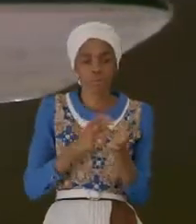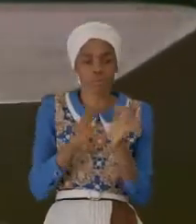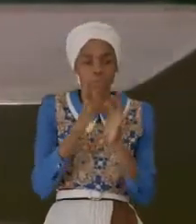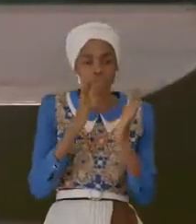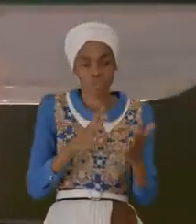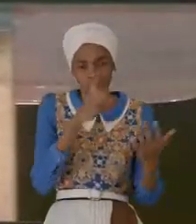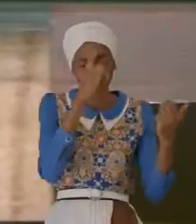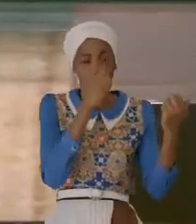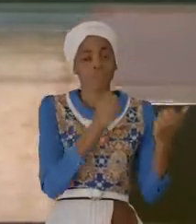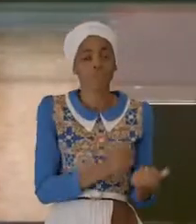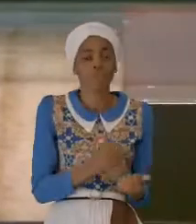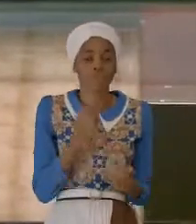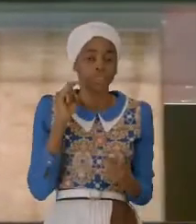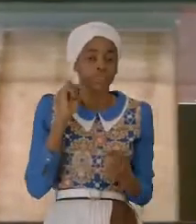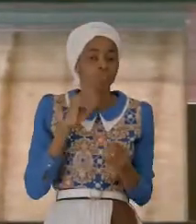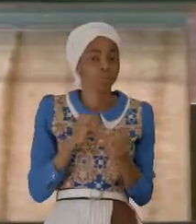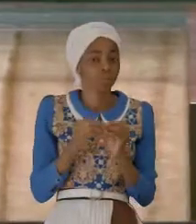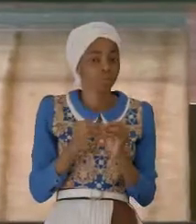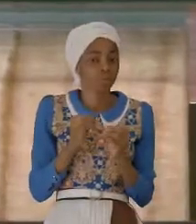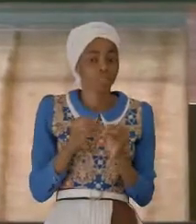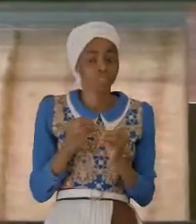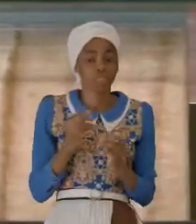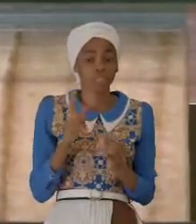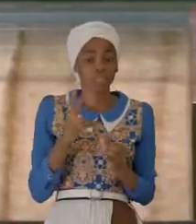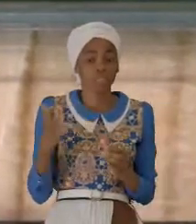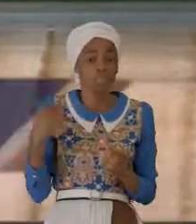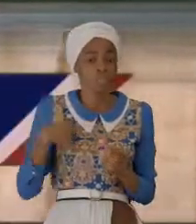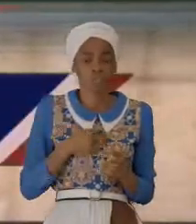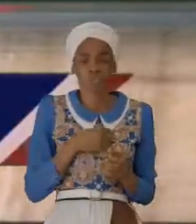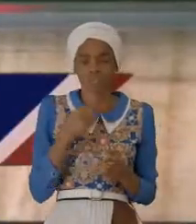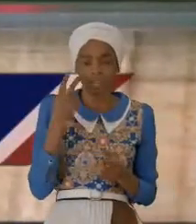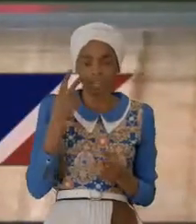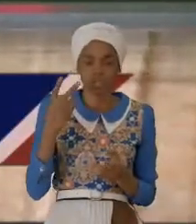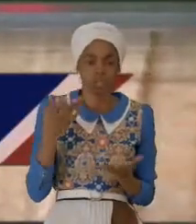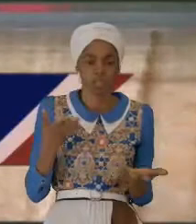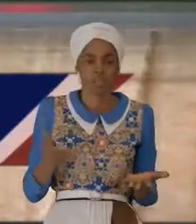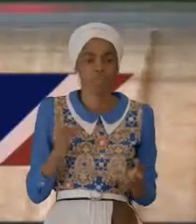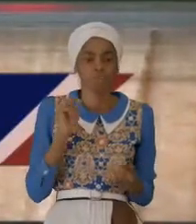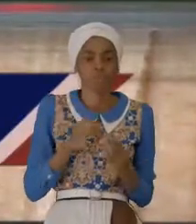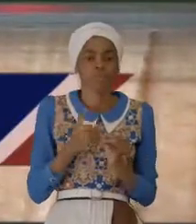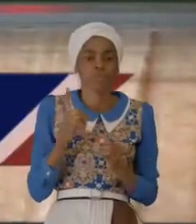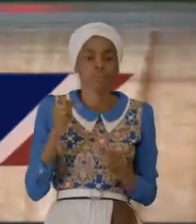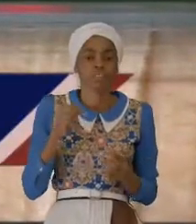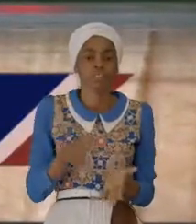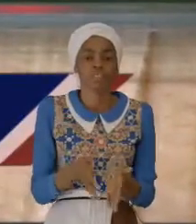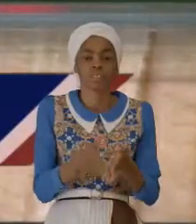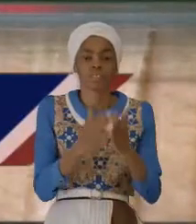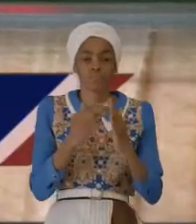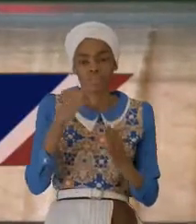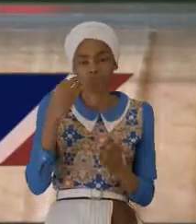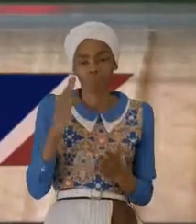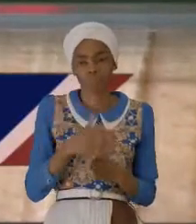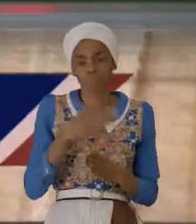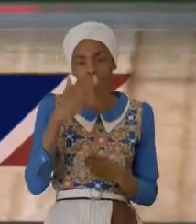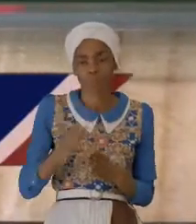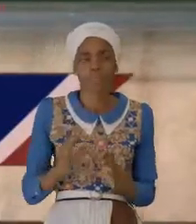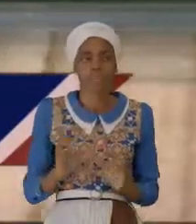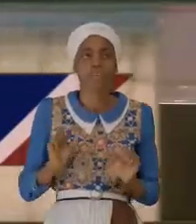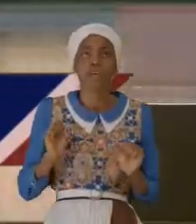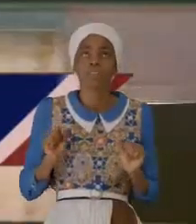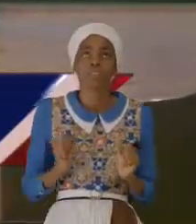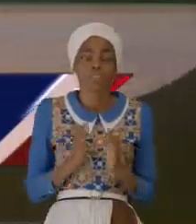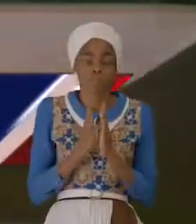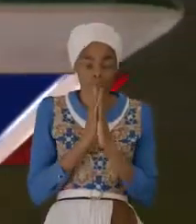looking at number one the demands of total Devotion to the truth number